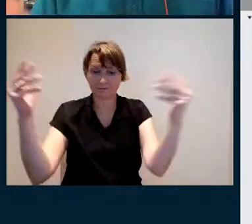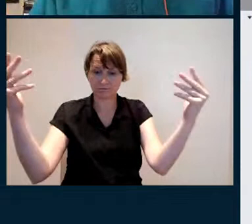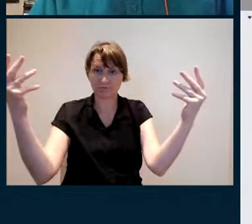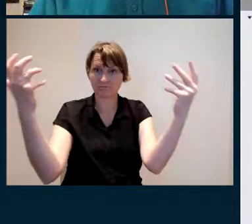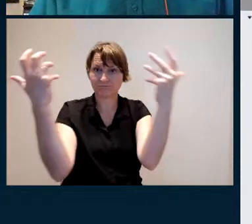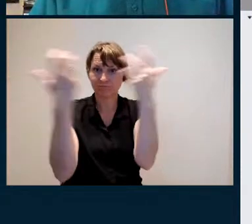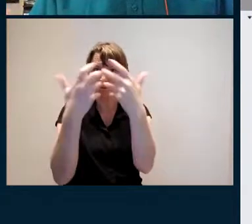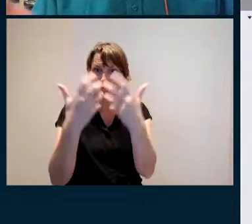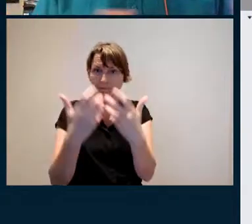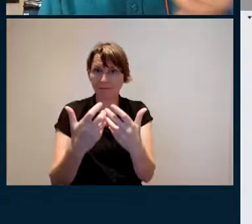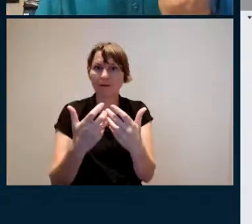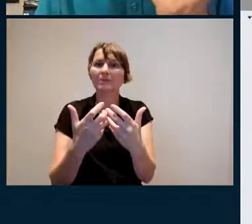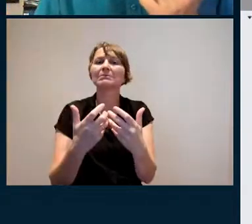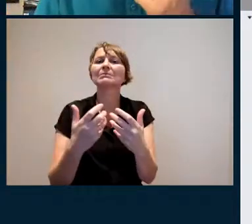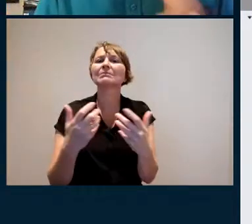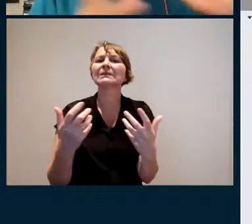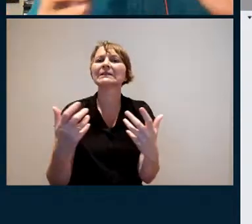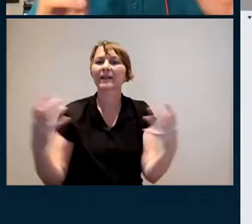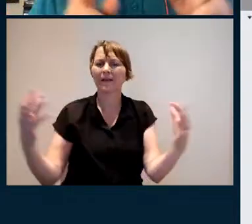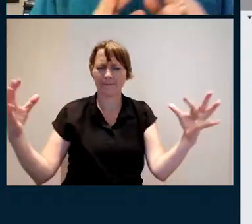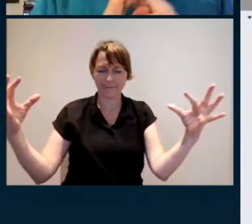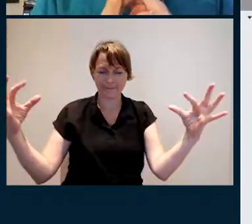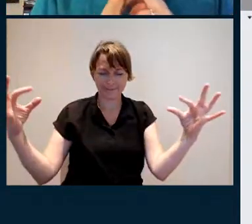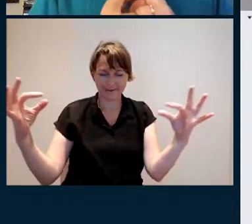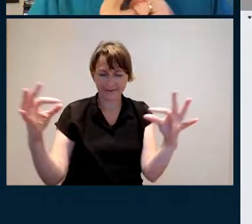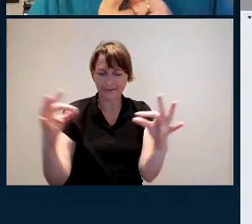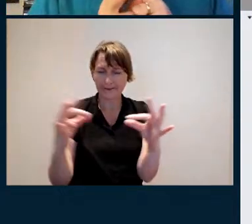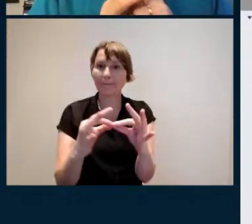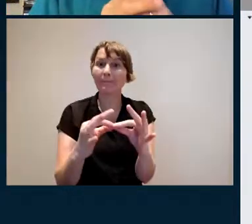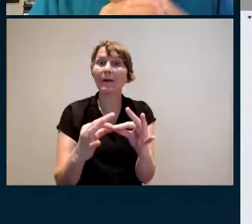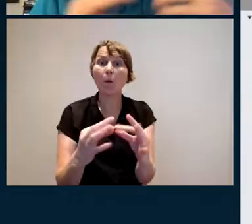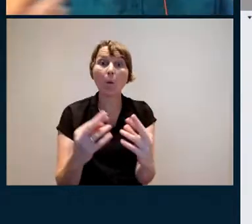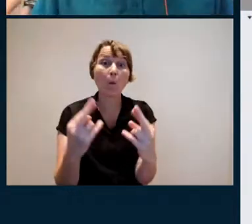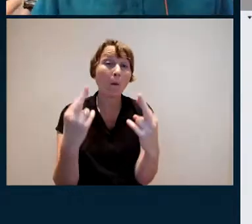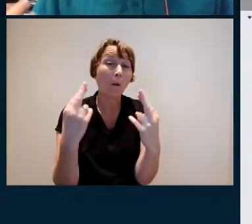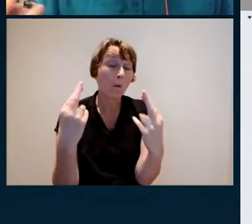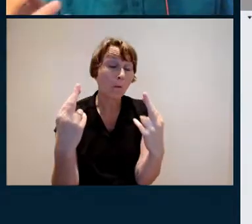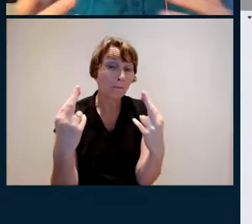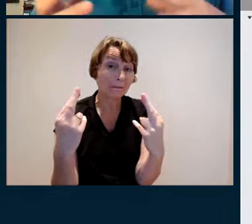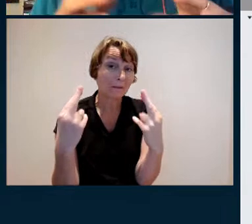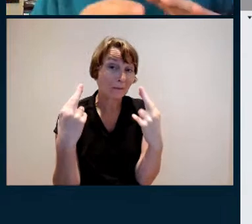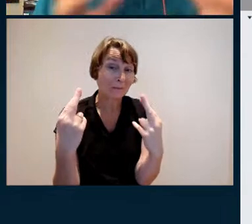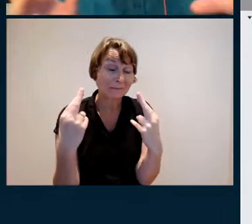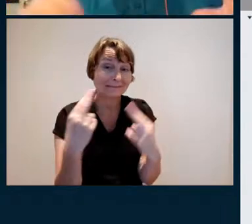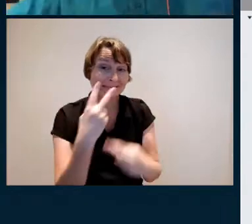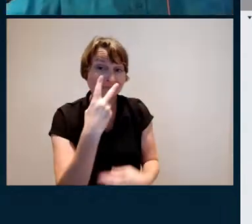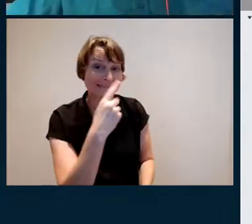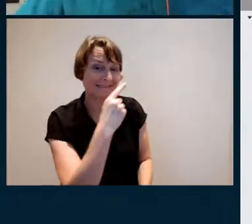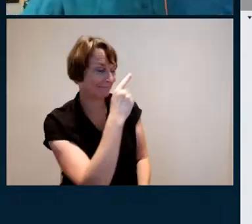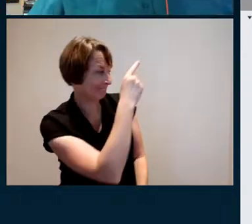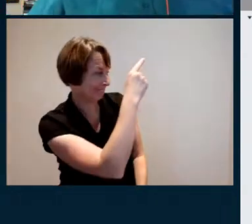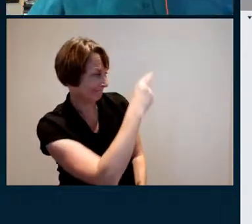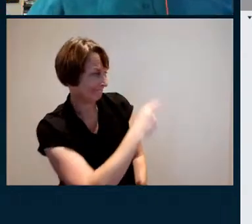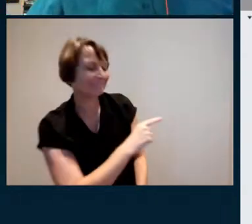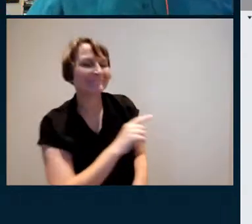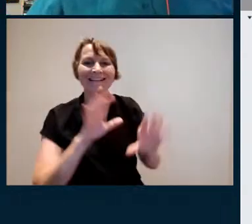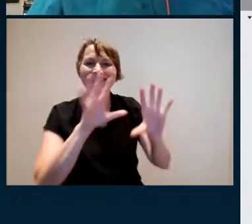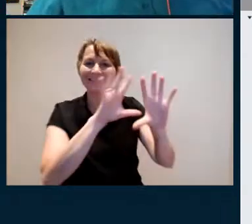it bootstraps that stuff, and hopefully, fingers crossed, it creates that dashboard, and the dashboard shows all the stuff